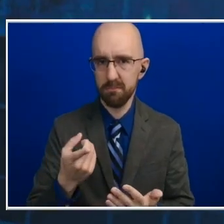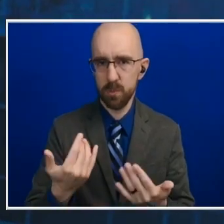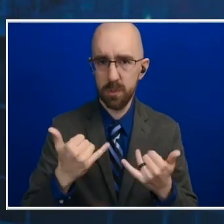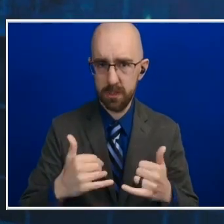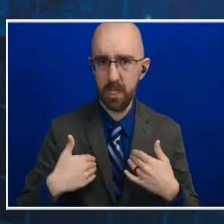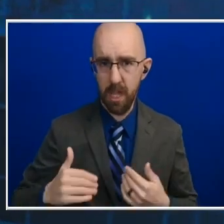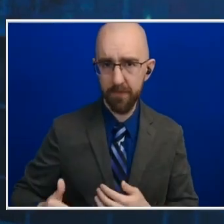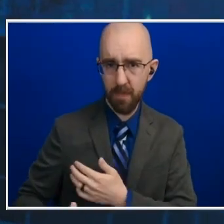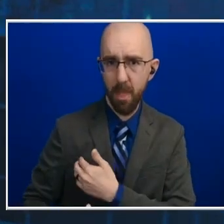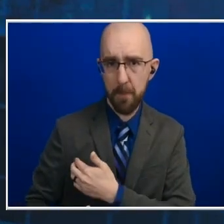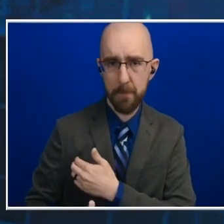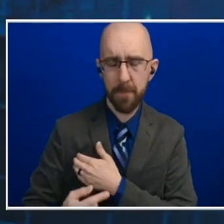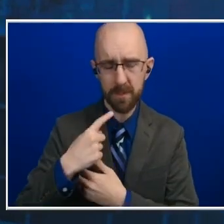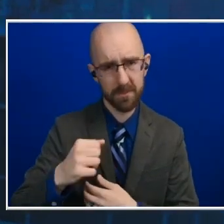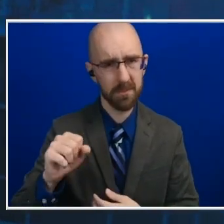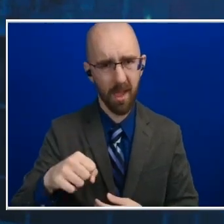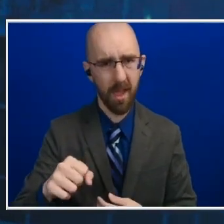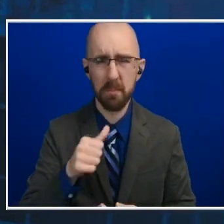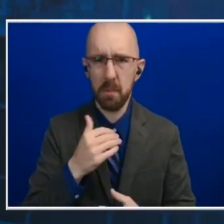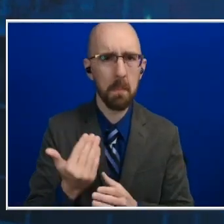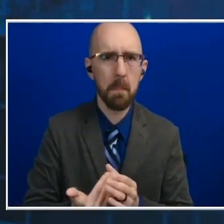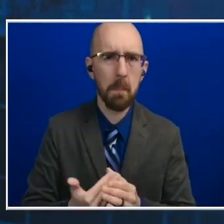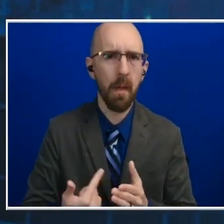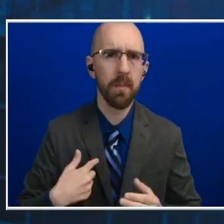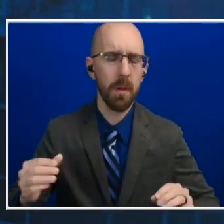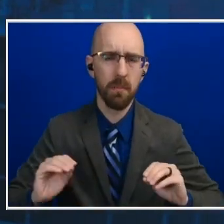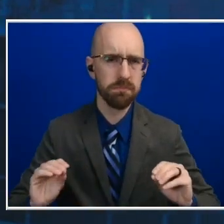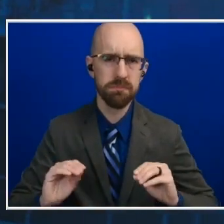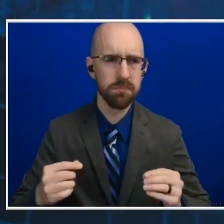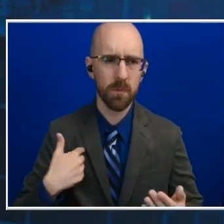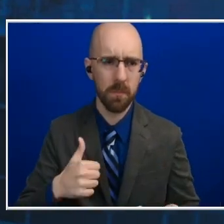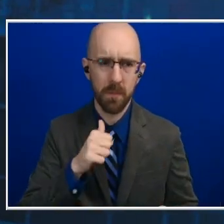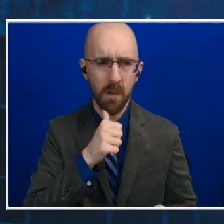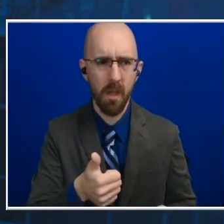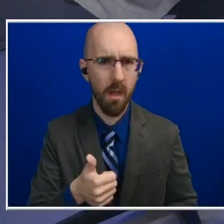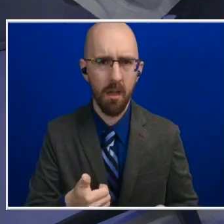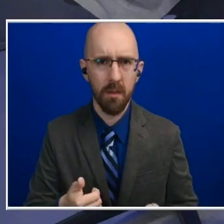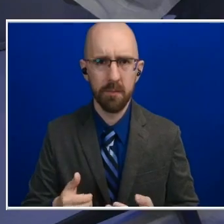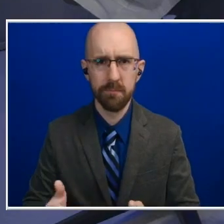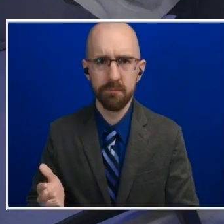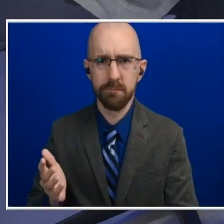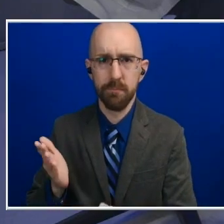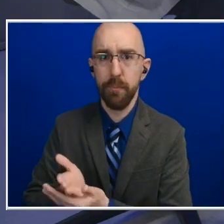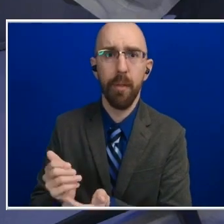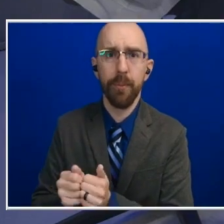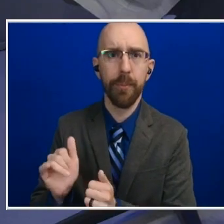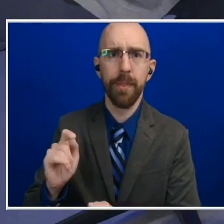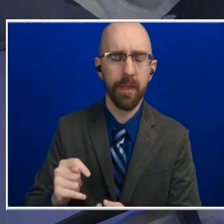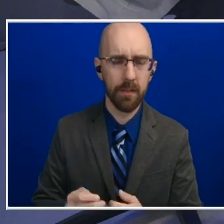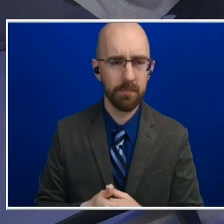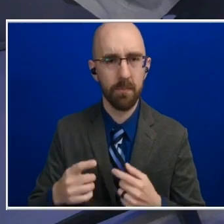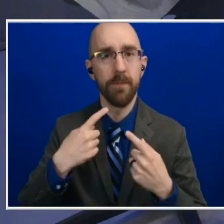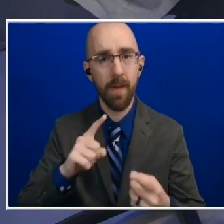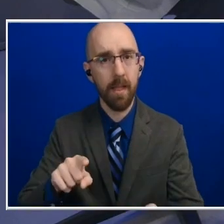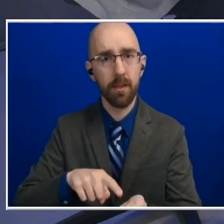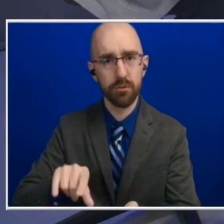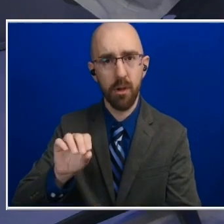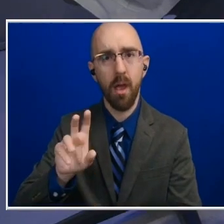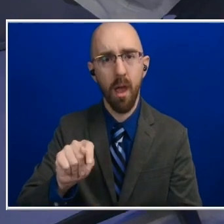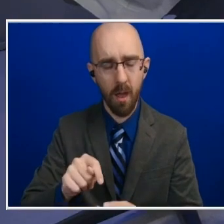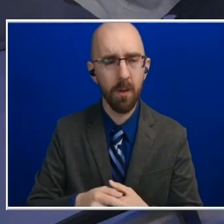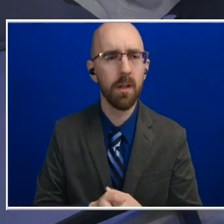I was like, but it's not bothering me. So I'm not doing anything about it. Well, you finally did get it checked out. Yep. And you and your mom,